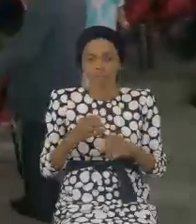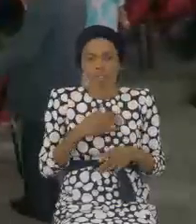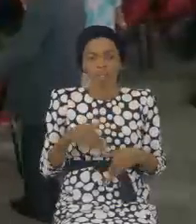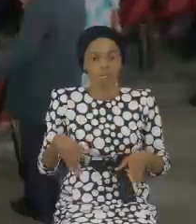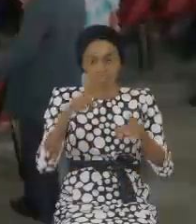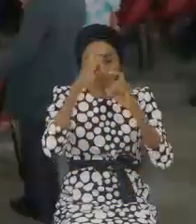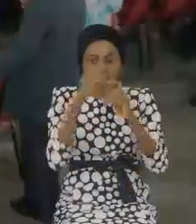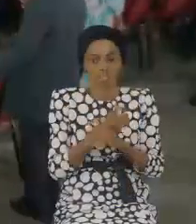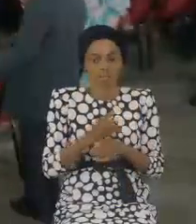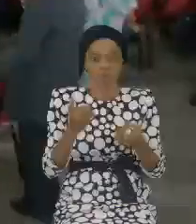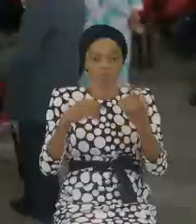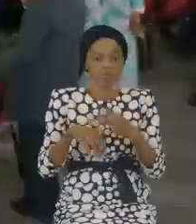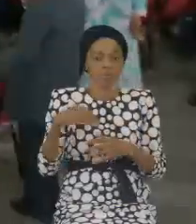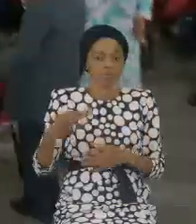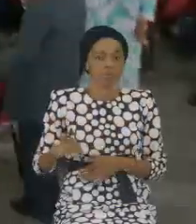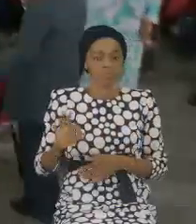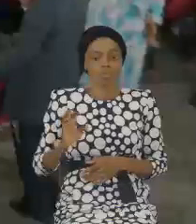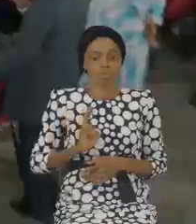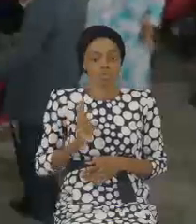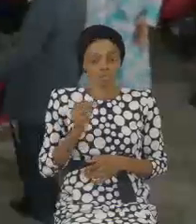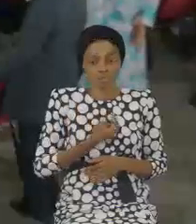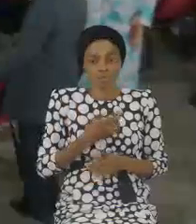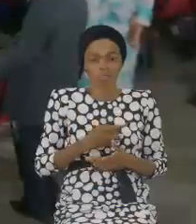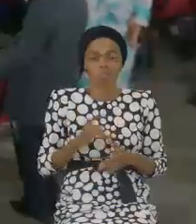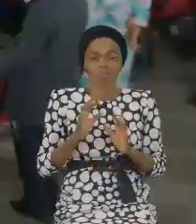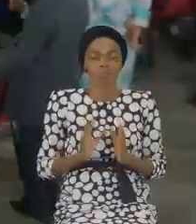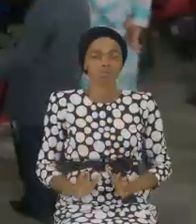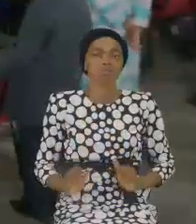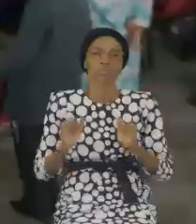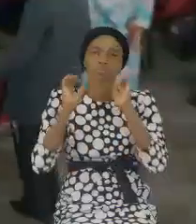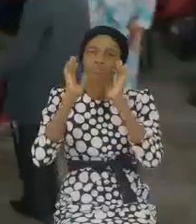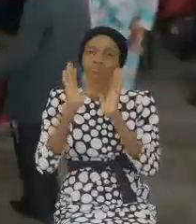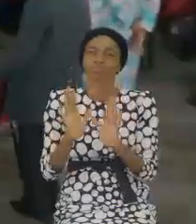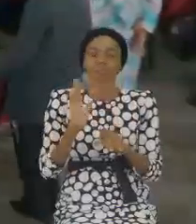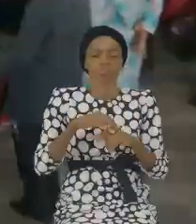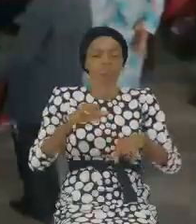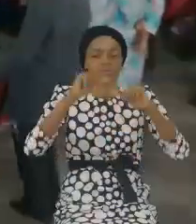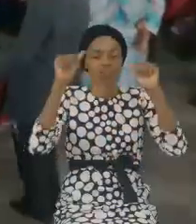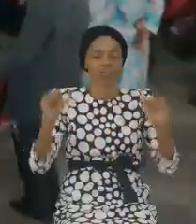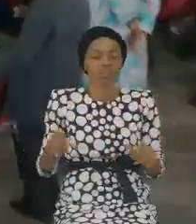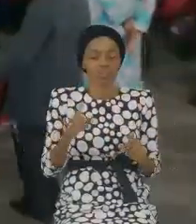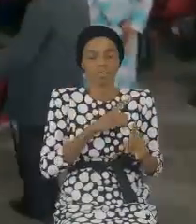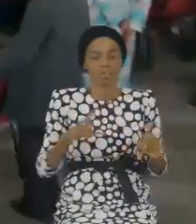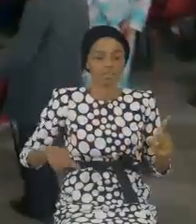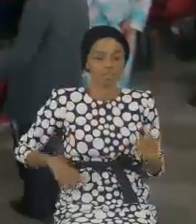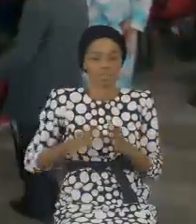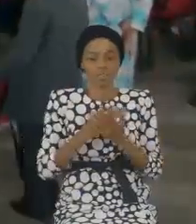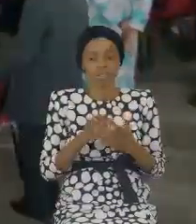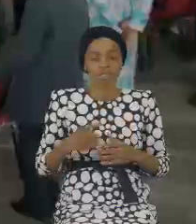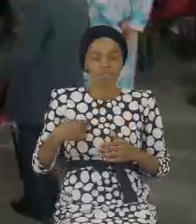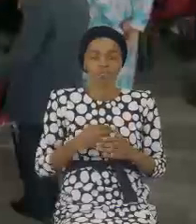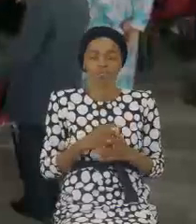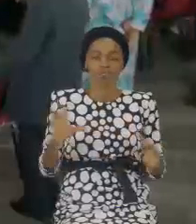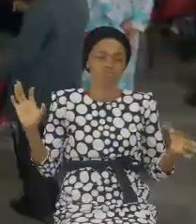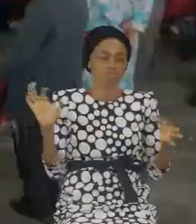and bind yourself with the cord of consecration unto the altar of the Lord, and cleave unto the Lord. And